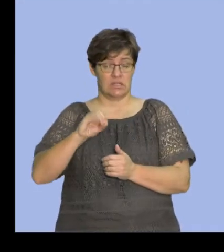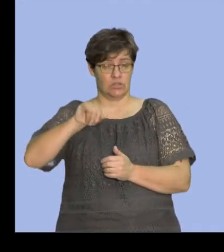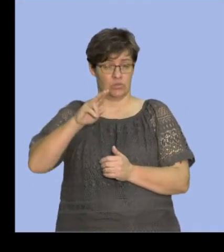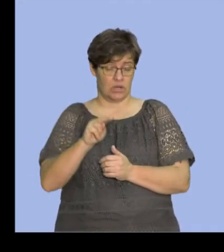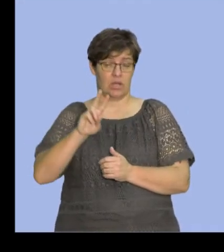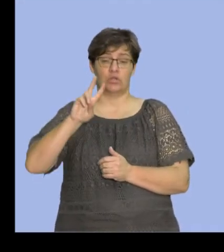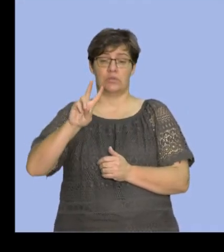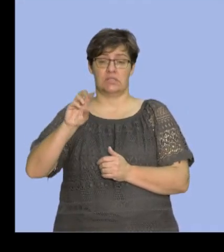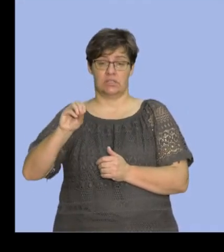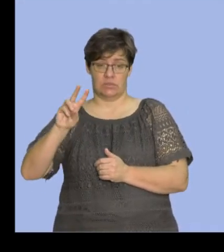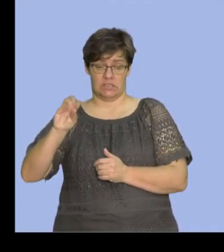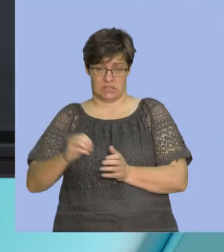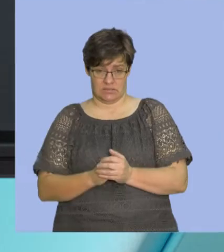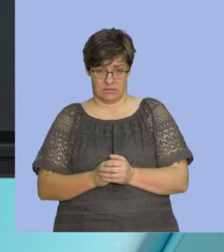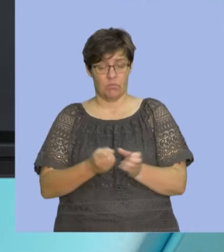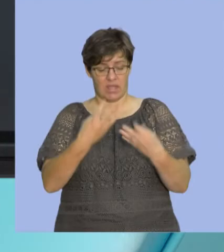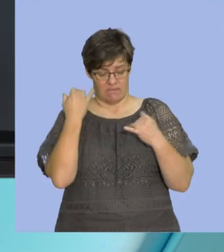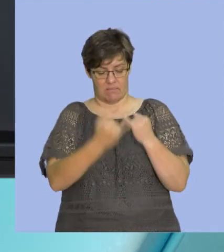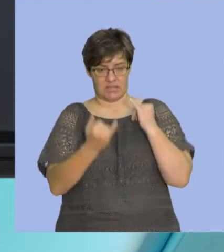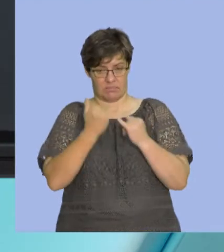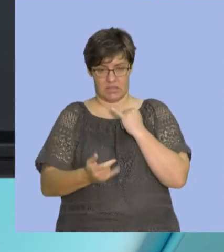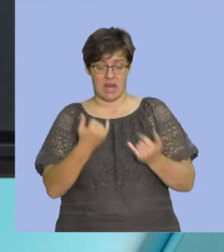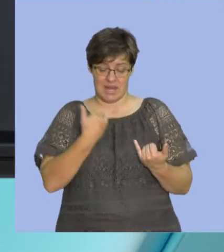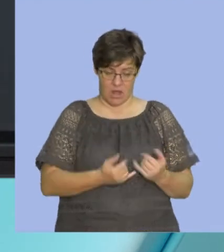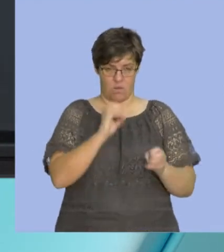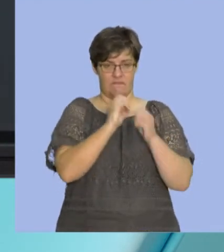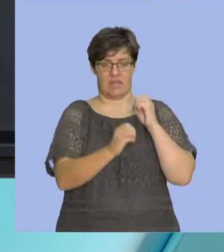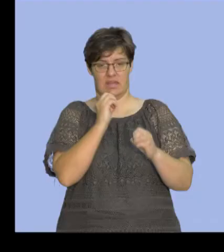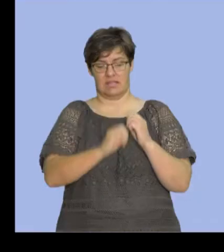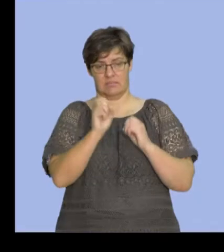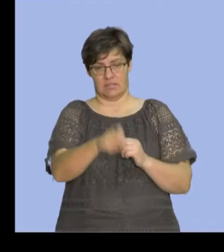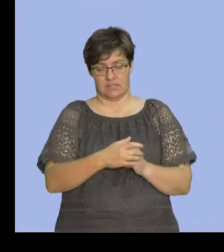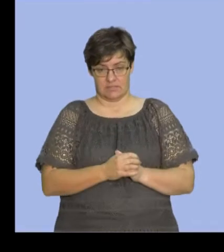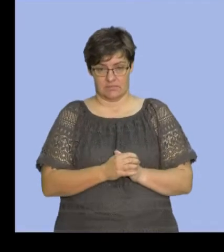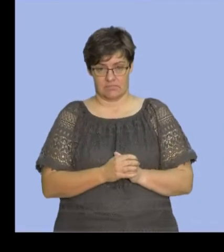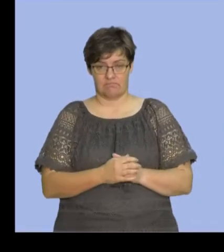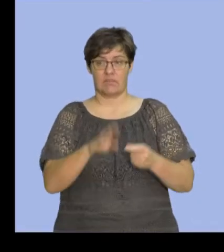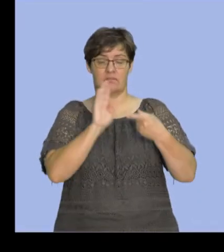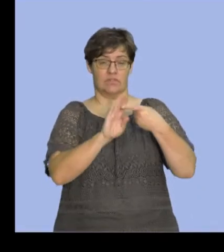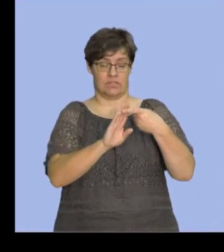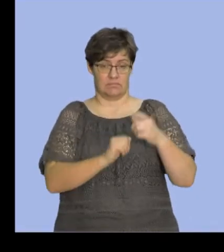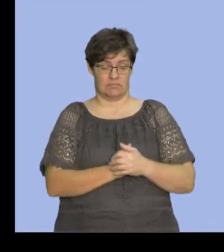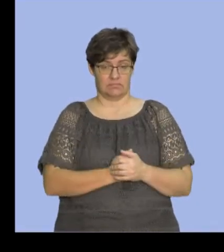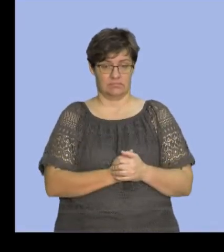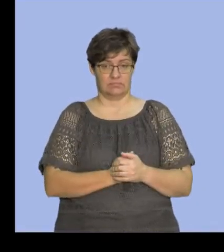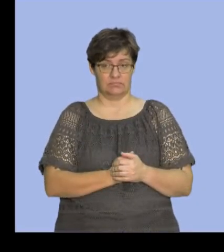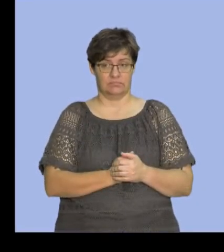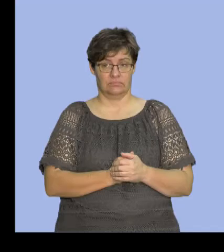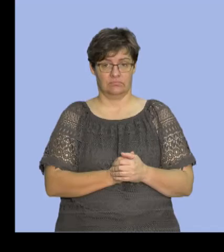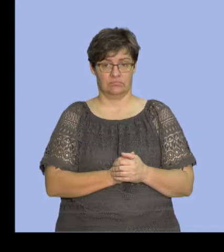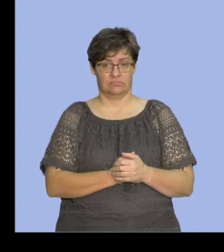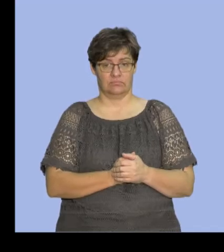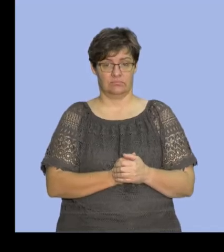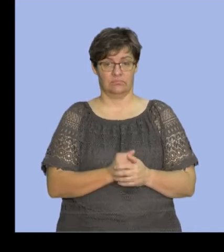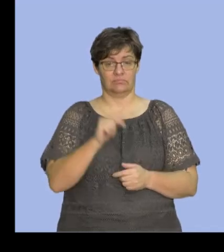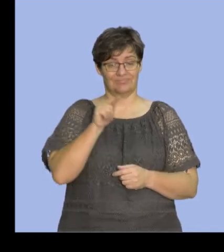given the errors and omissions, we now must correct it. Okay, let's take the first one. So here